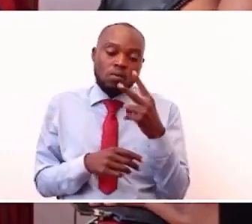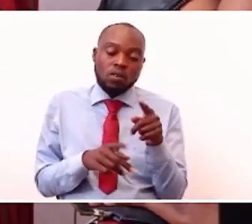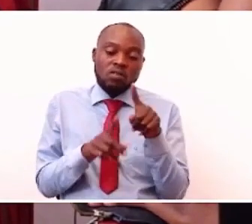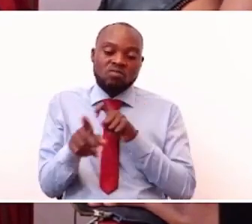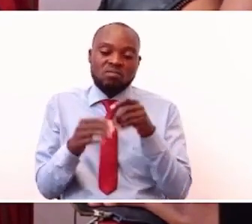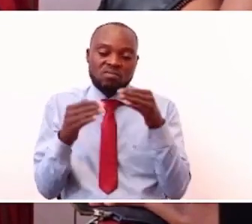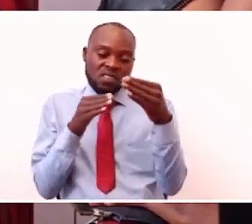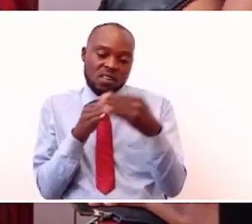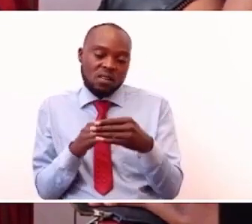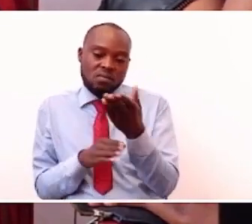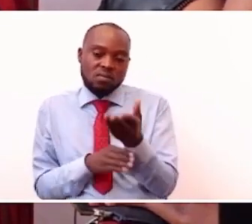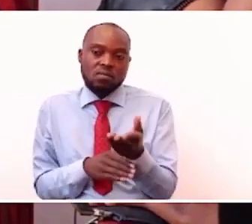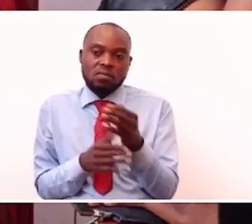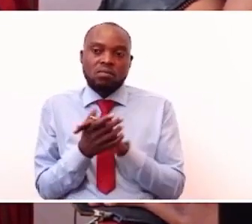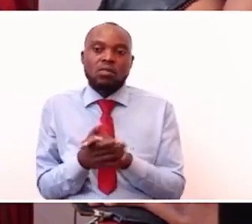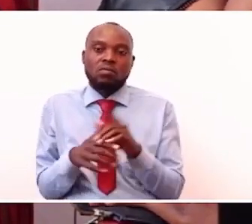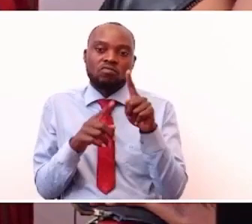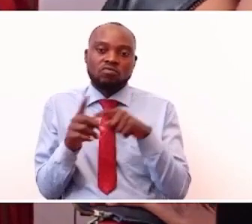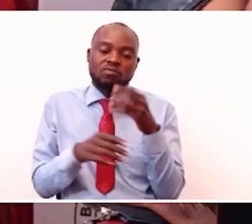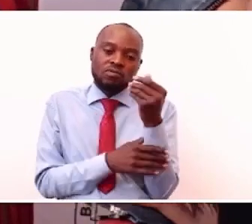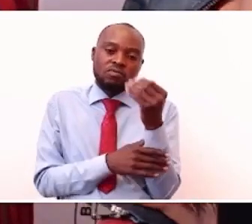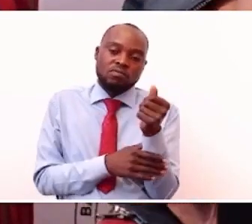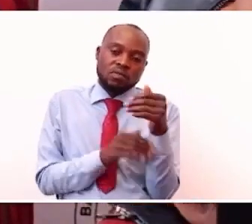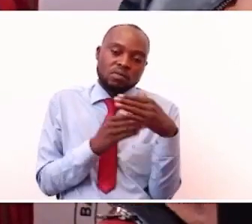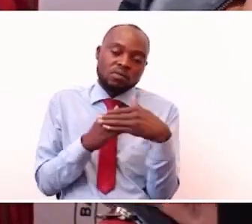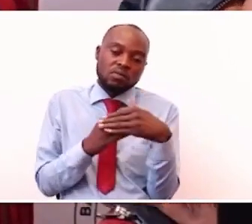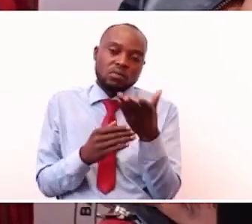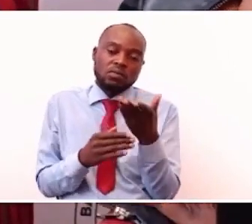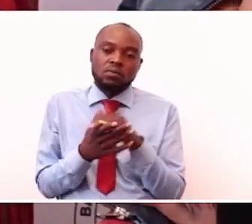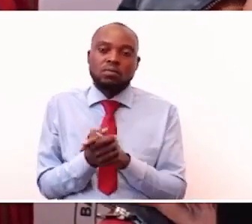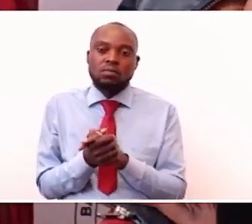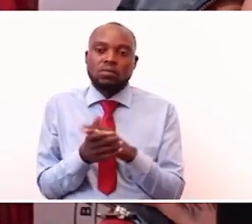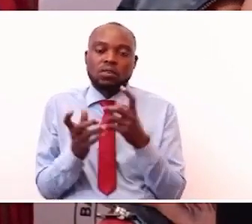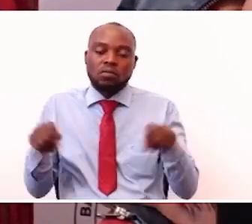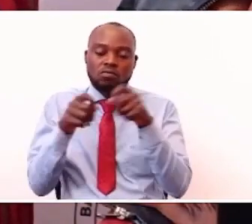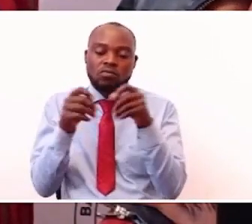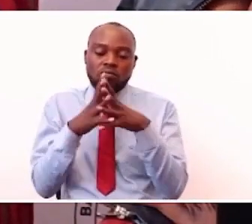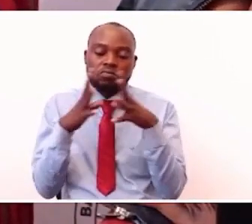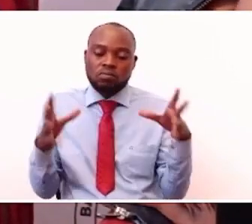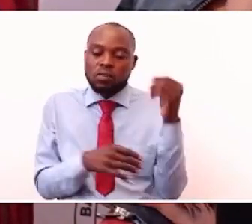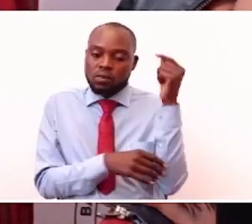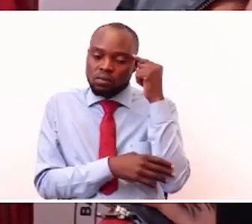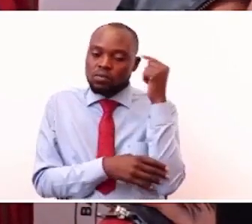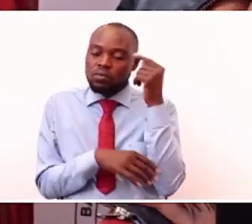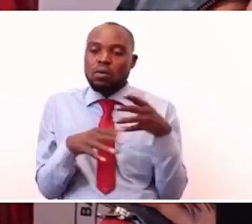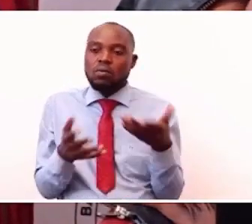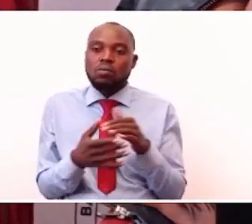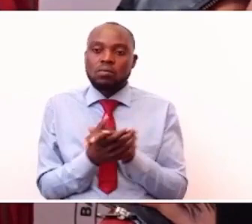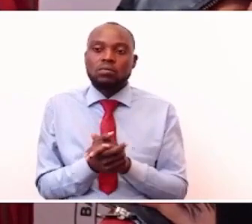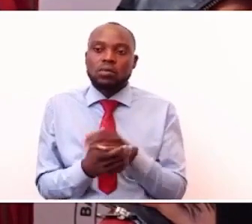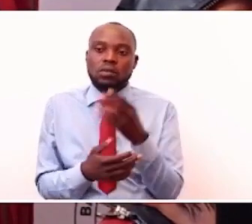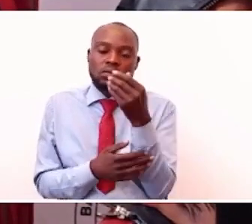angle of illicit financial flows. It's important to note that